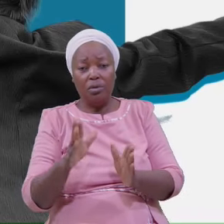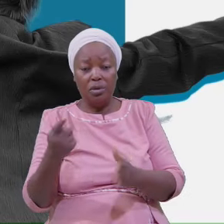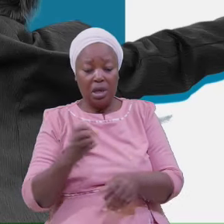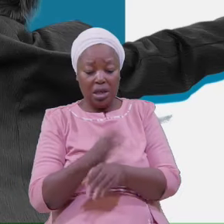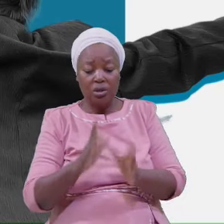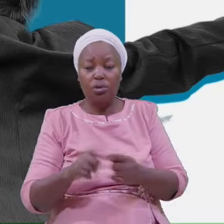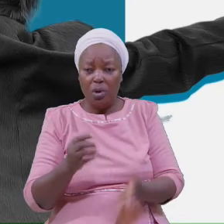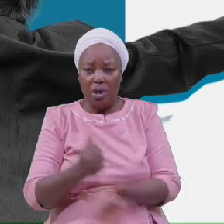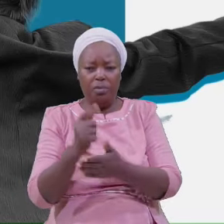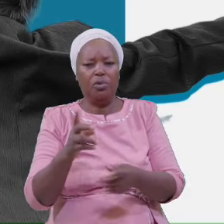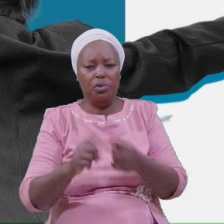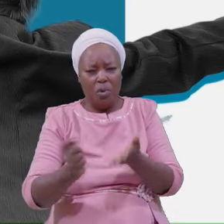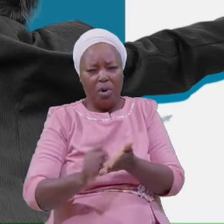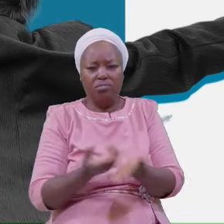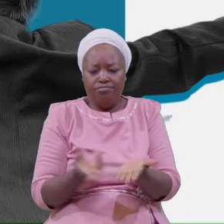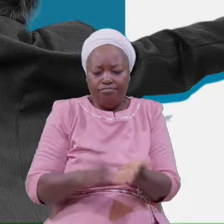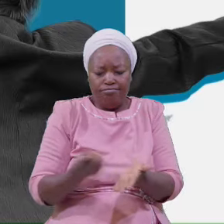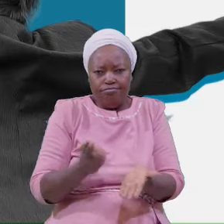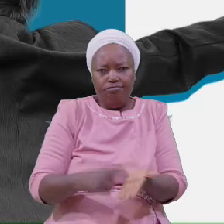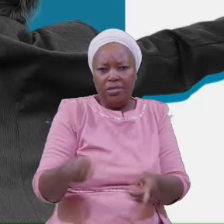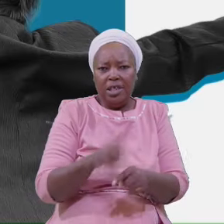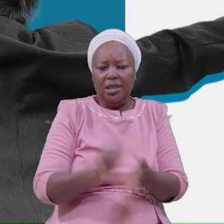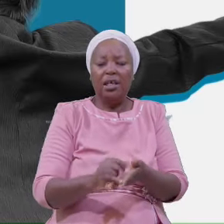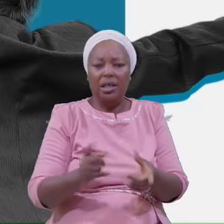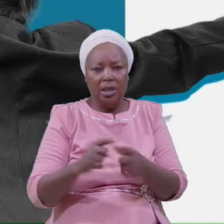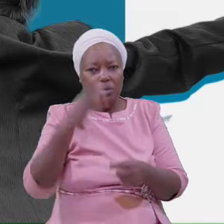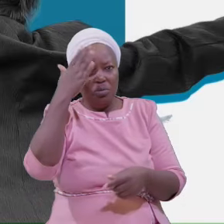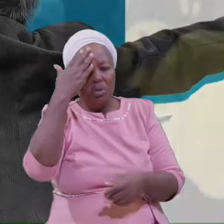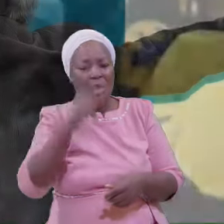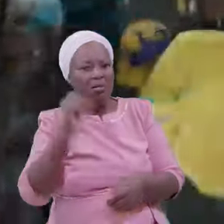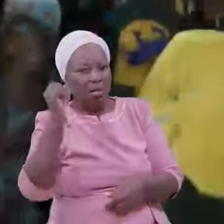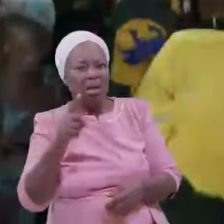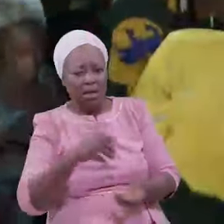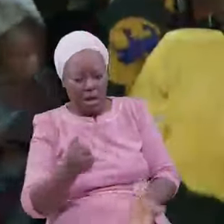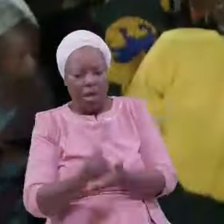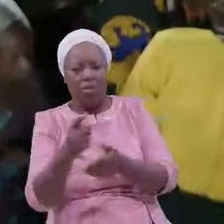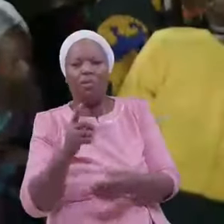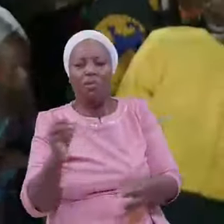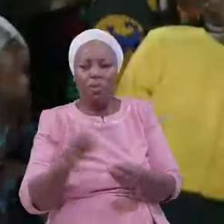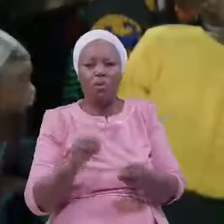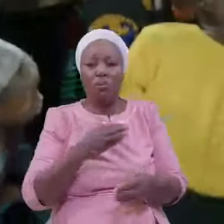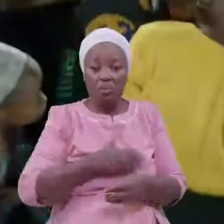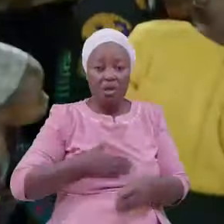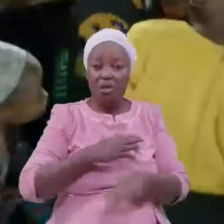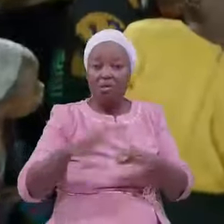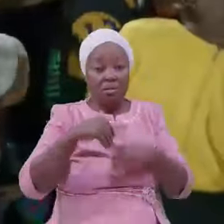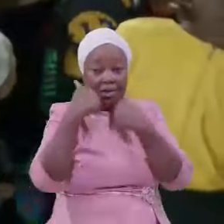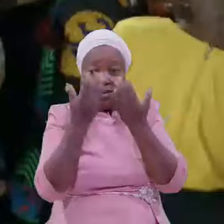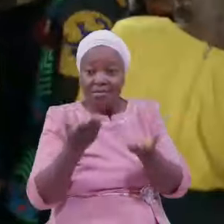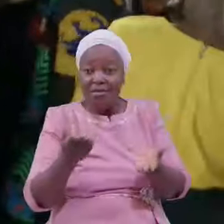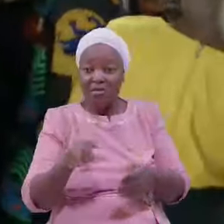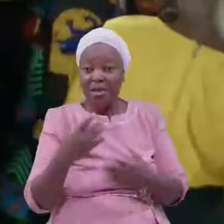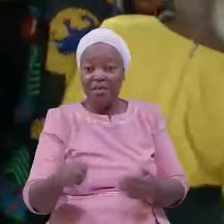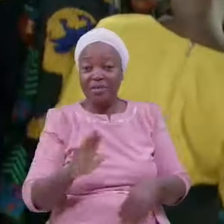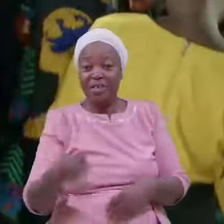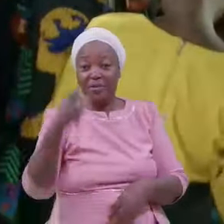world, where you are using satellite, or you are connected with YouTube, or connected with other gadgets, and you are